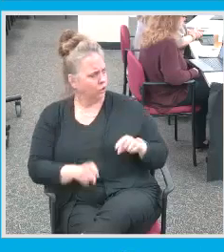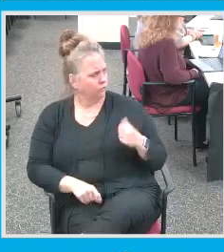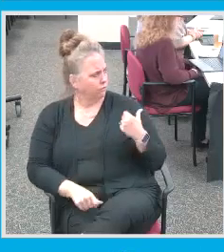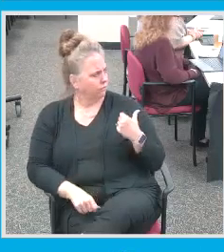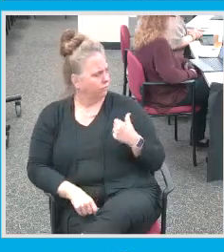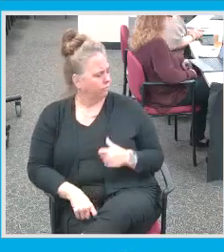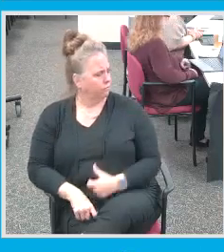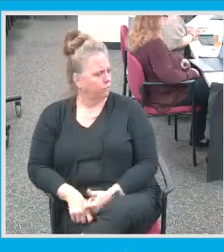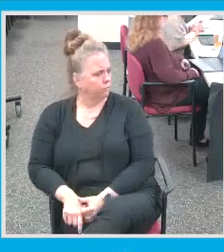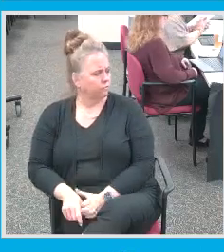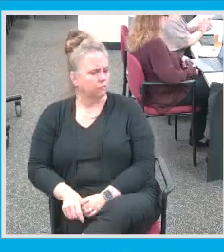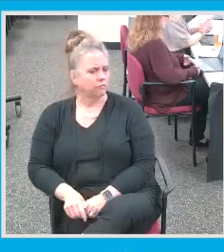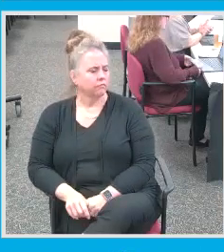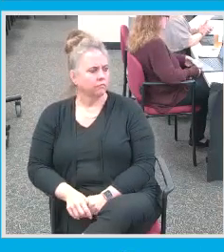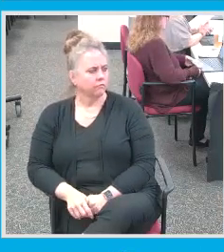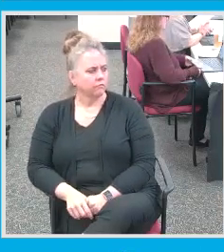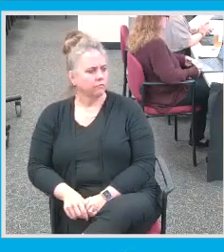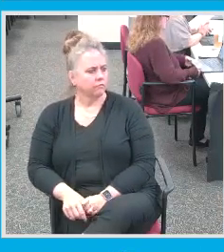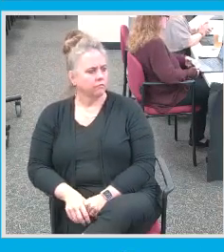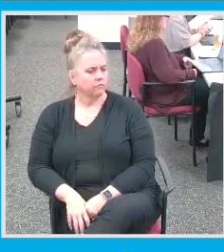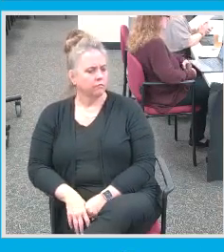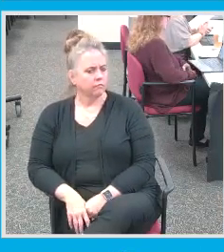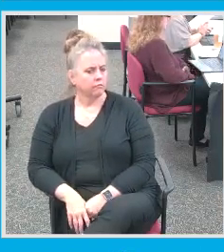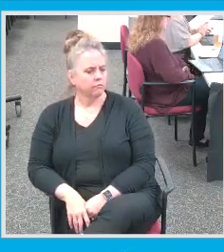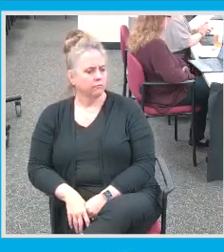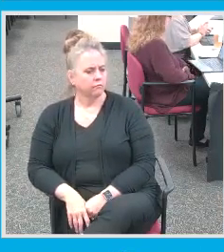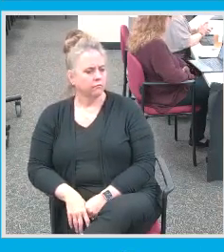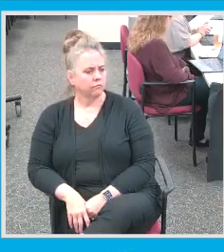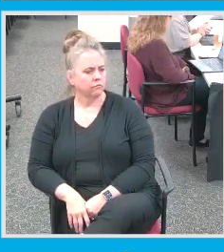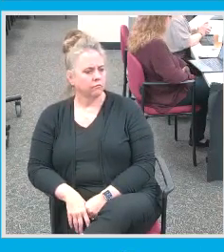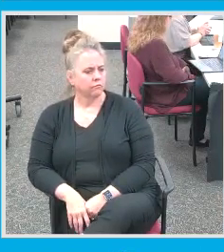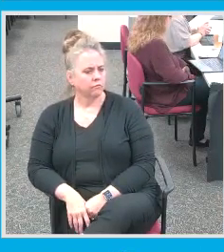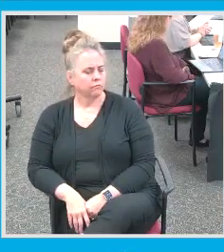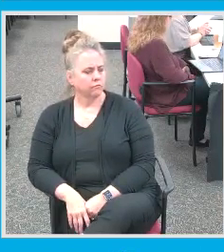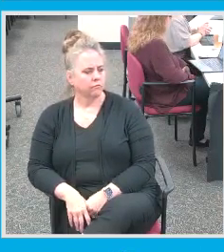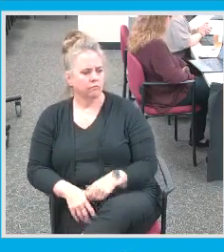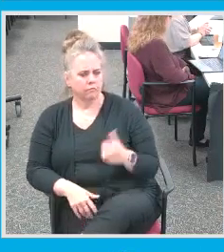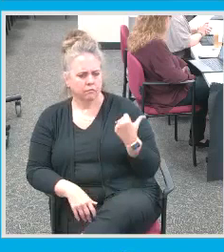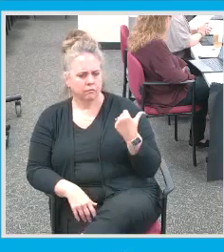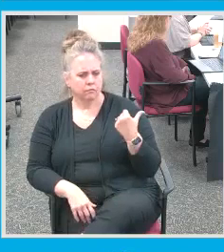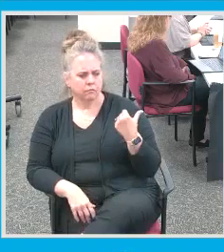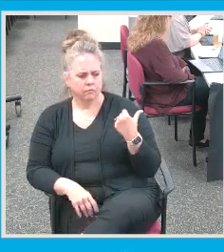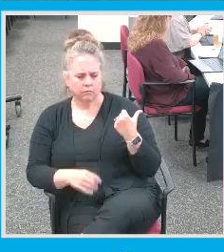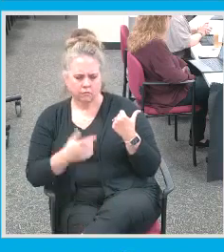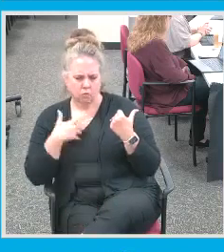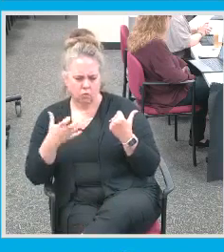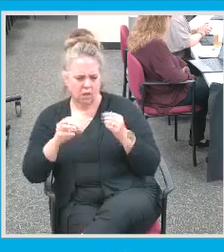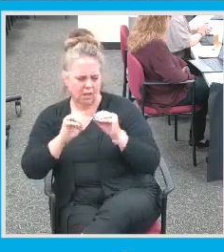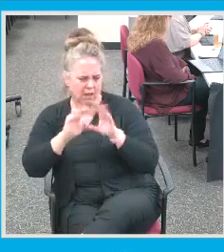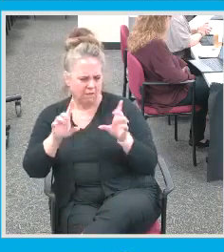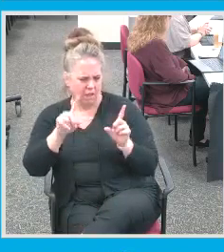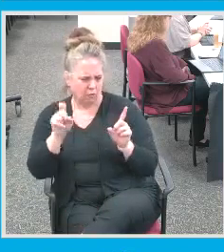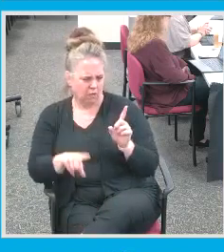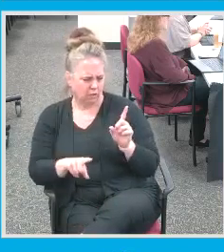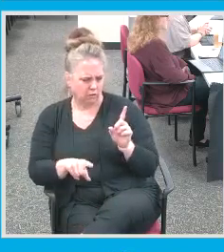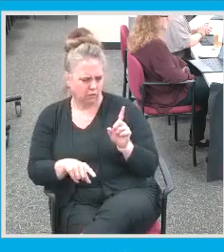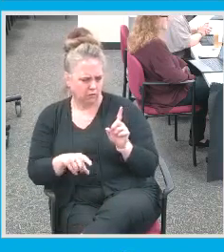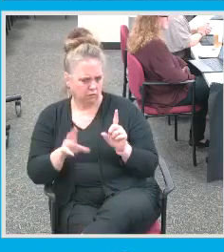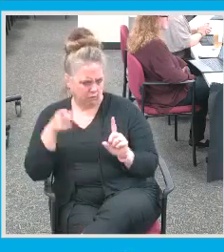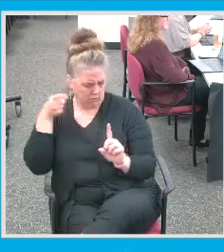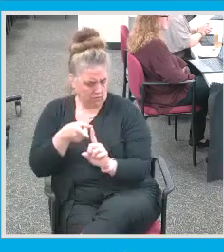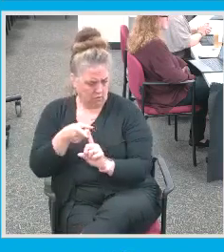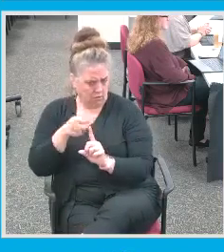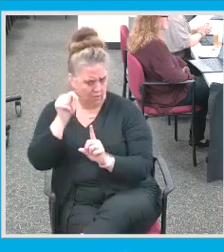I do have a couple of questions. So can you just clarify that the Teen Action Board is going to come speak to us? They are. We're